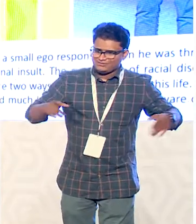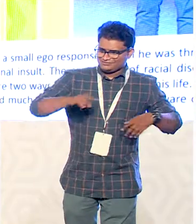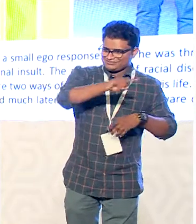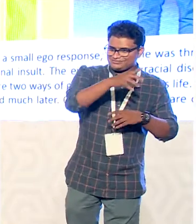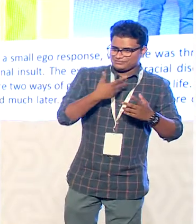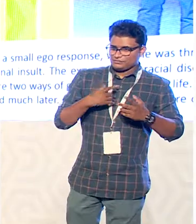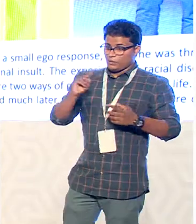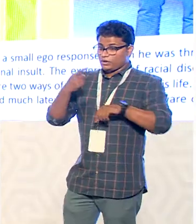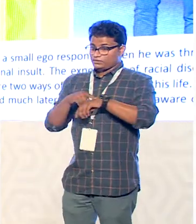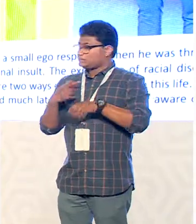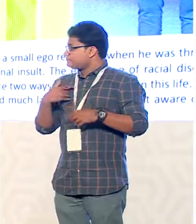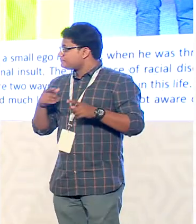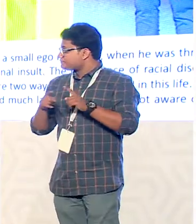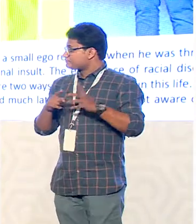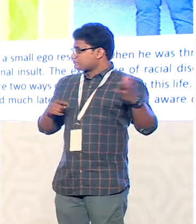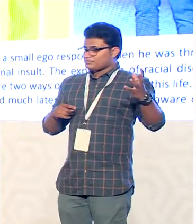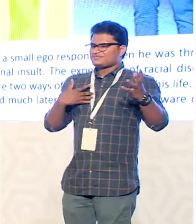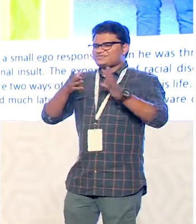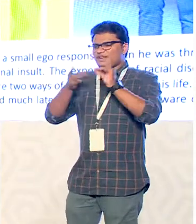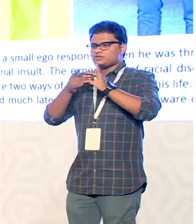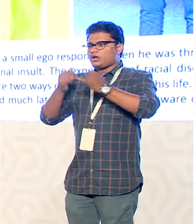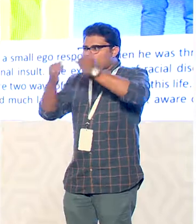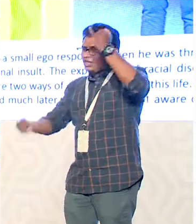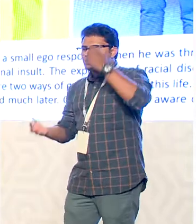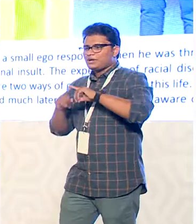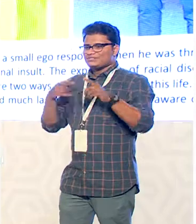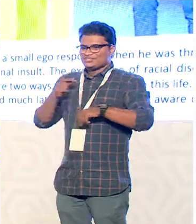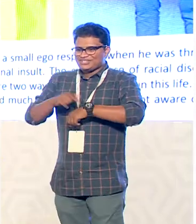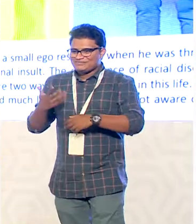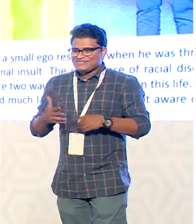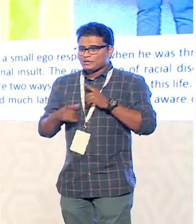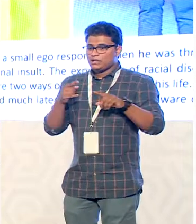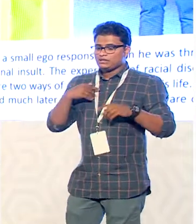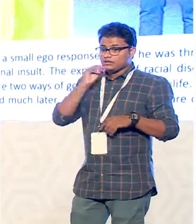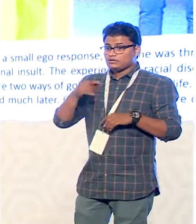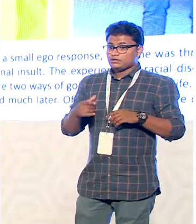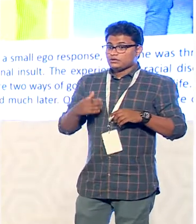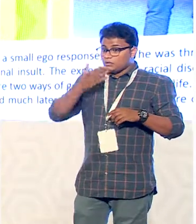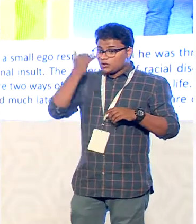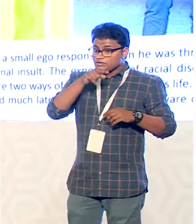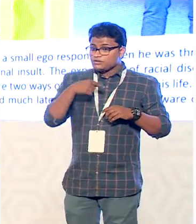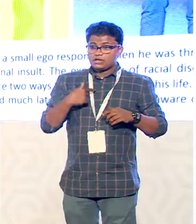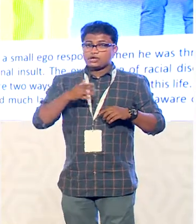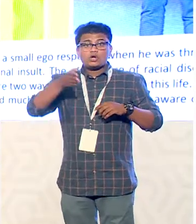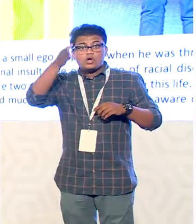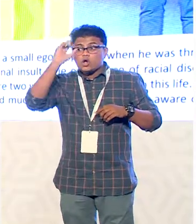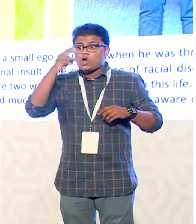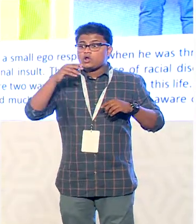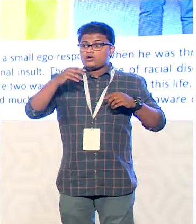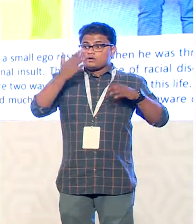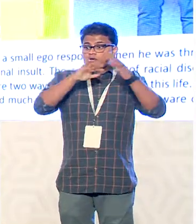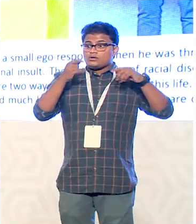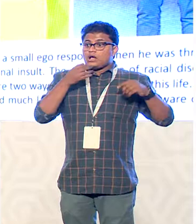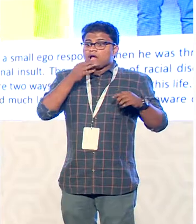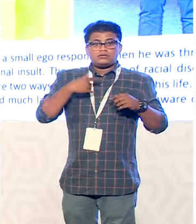the sun. And that's a long story, we don't have time for it. But because of that, the god of the sky, Indra, took away his power